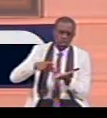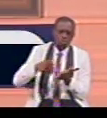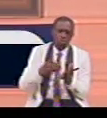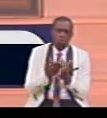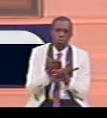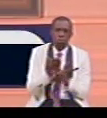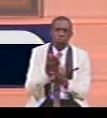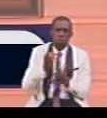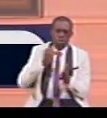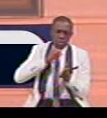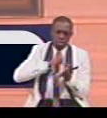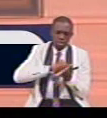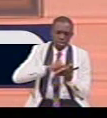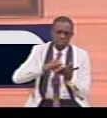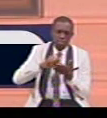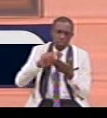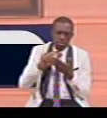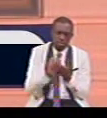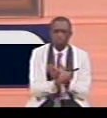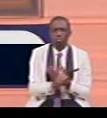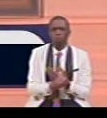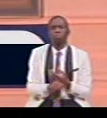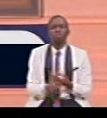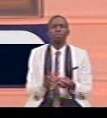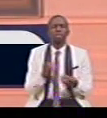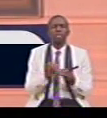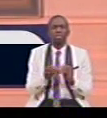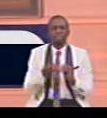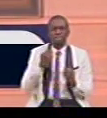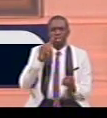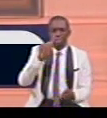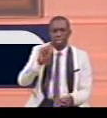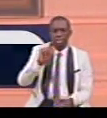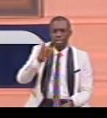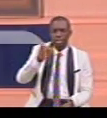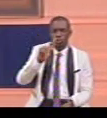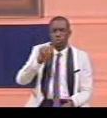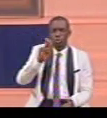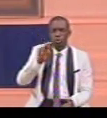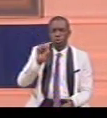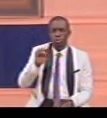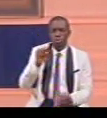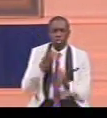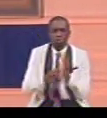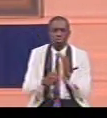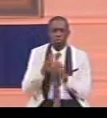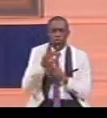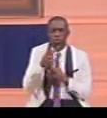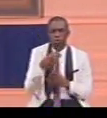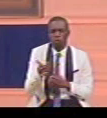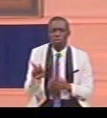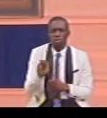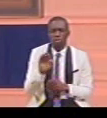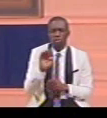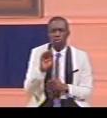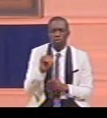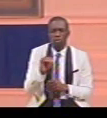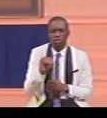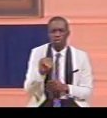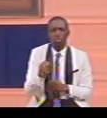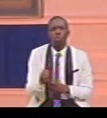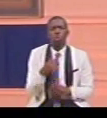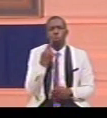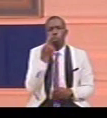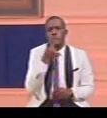Titus Chapter 2 that was chapter two I'm reading from verse 14. it says who gave himself